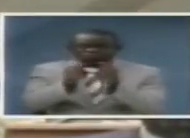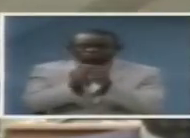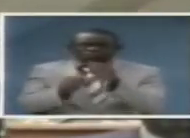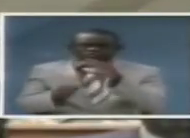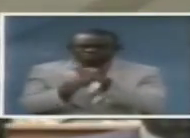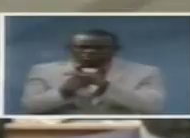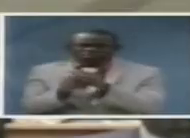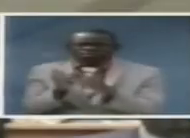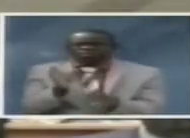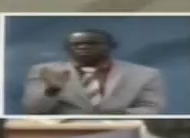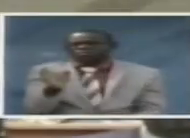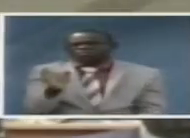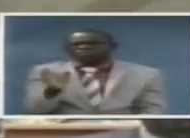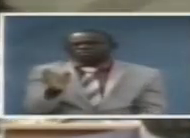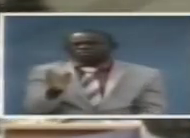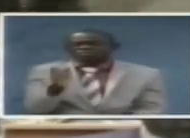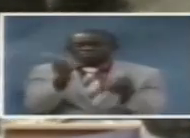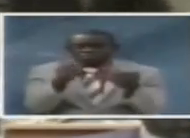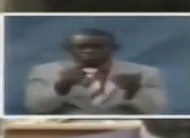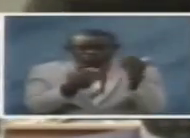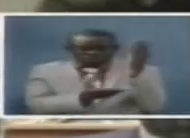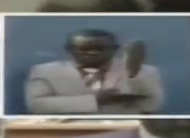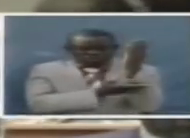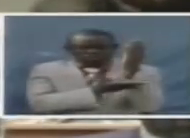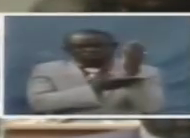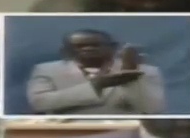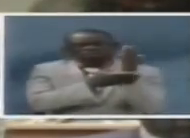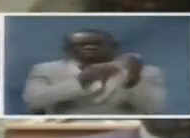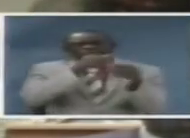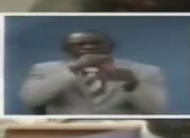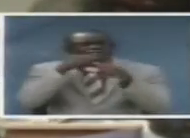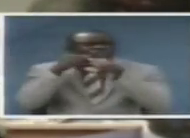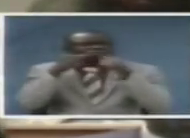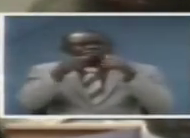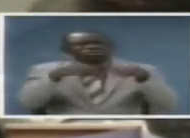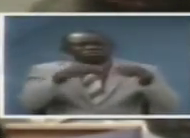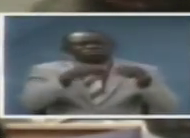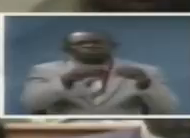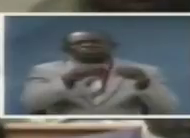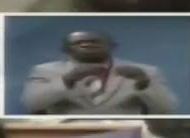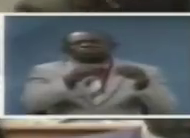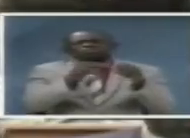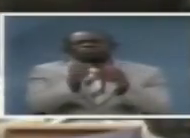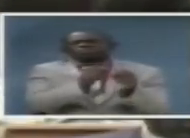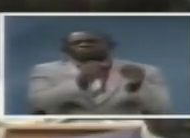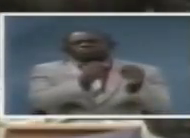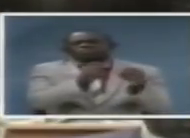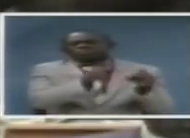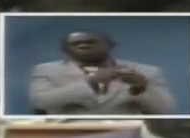work towards improving agriculture market information system and the development of functional